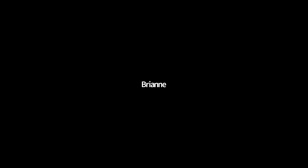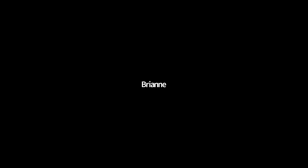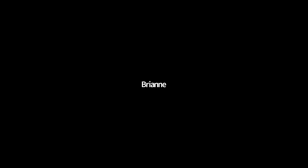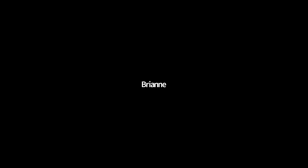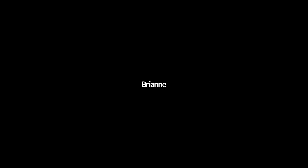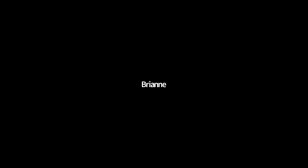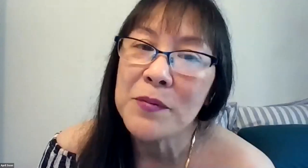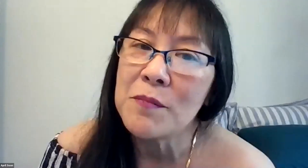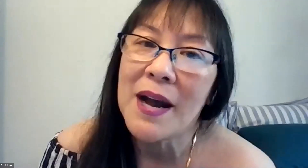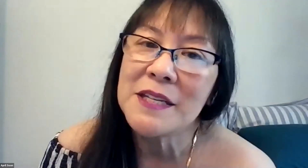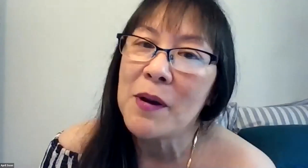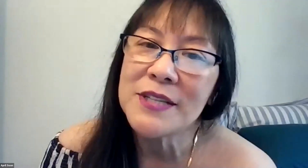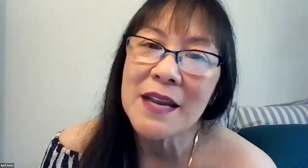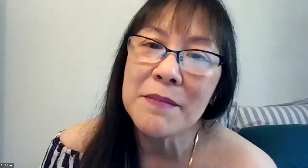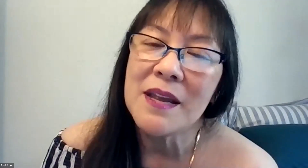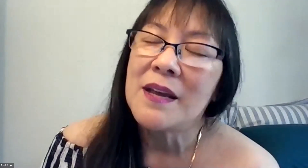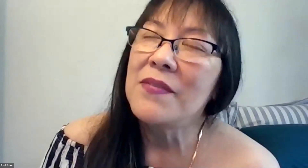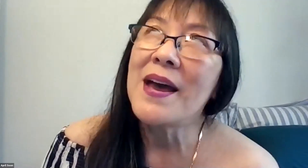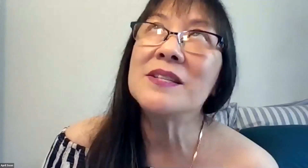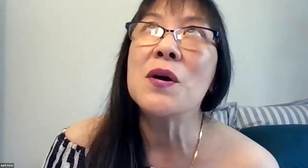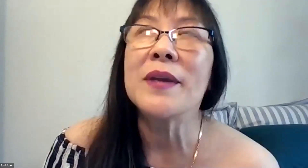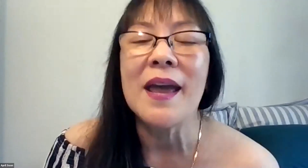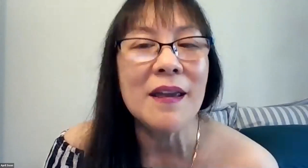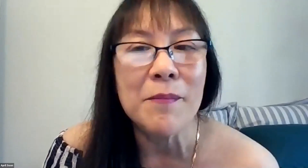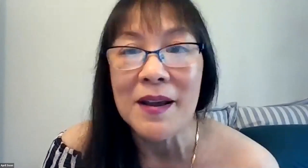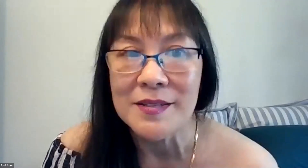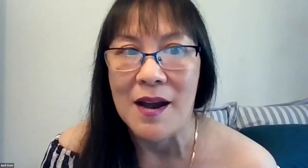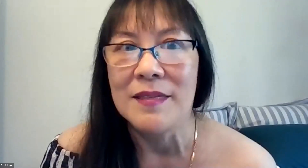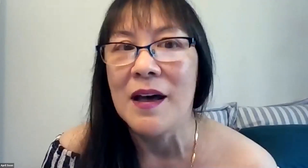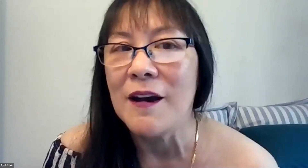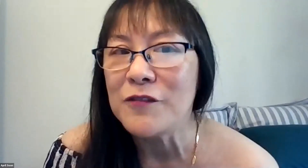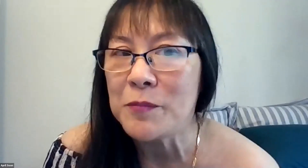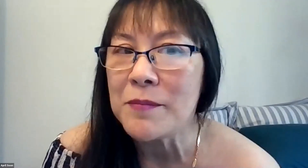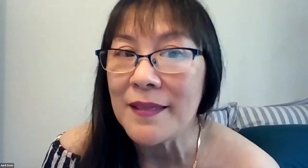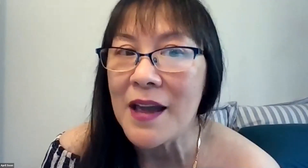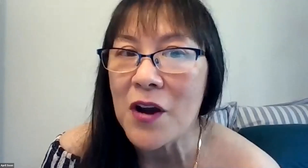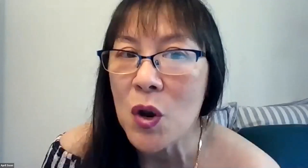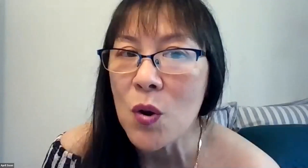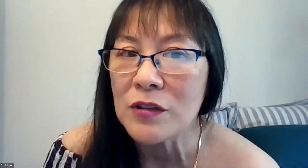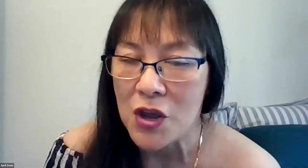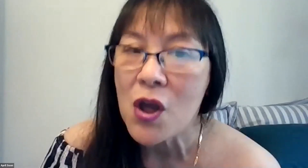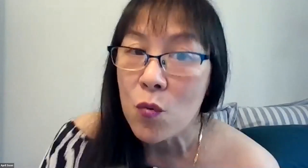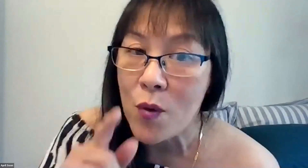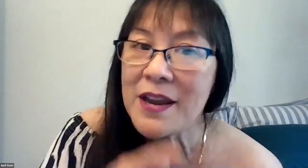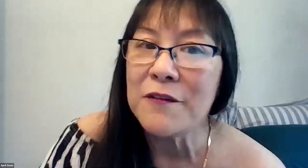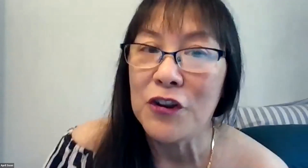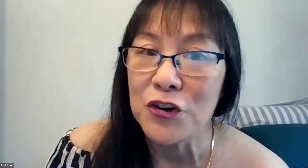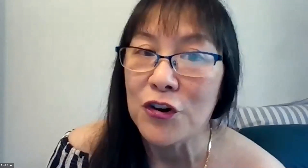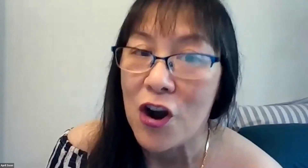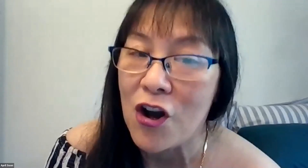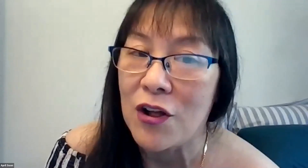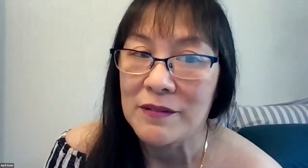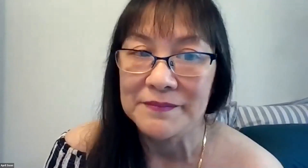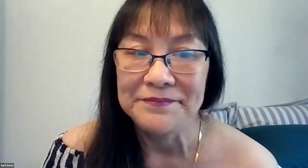And if you can't make up your mind about dating me, that's okay, because I love to put my life on hold, waiting for